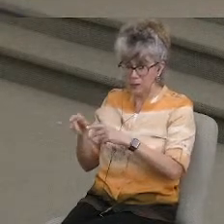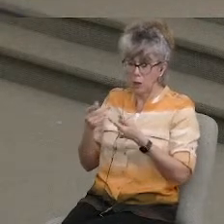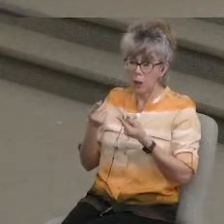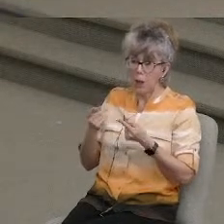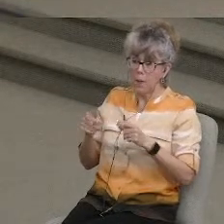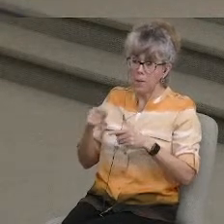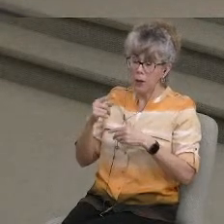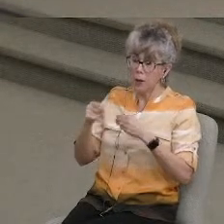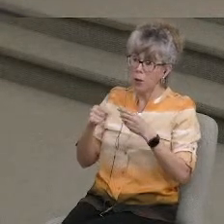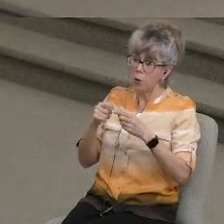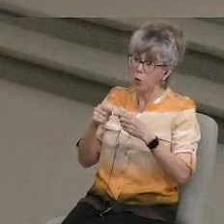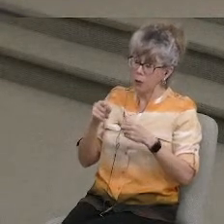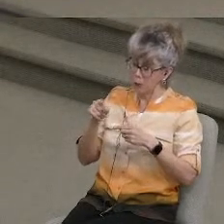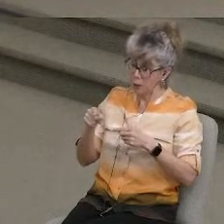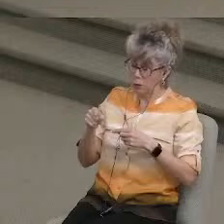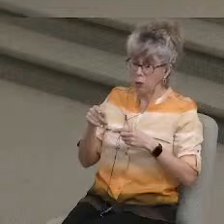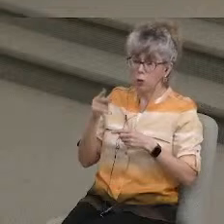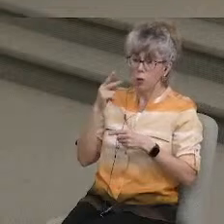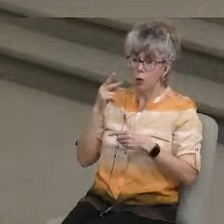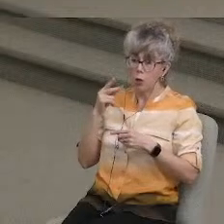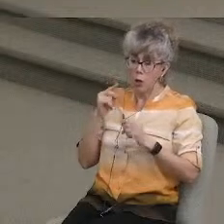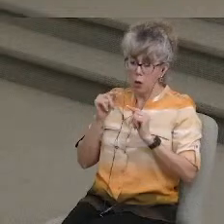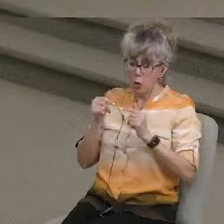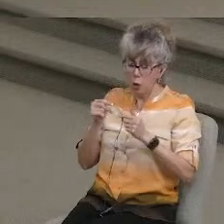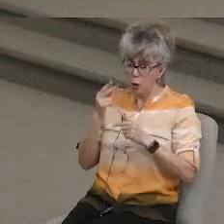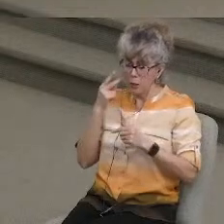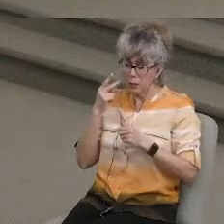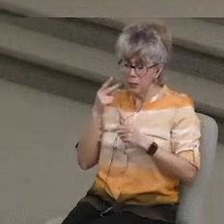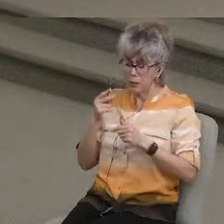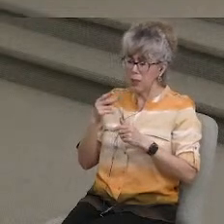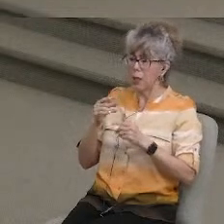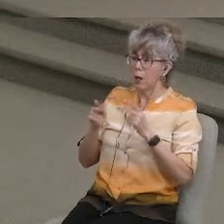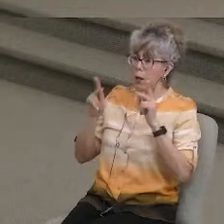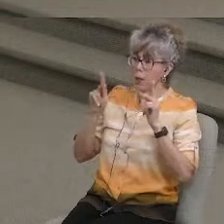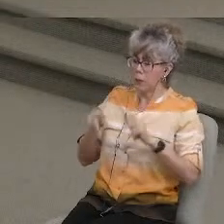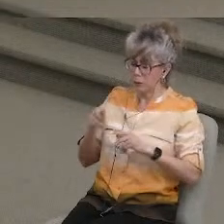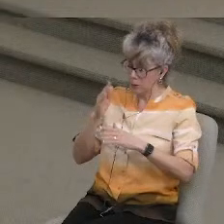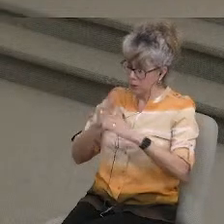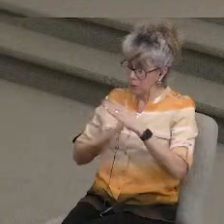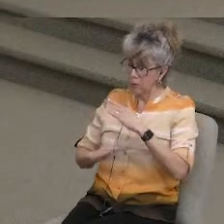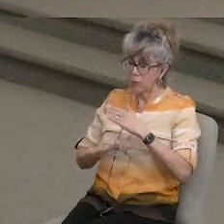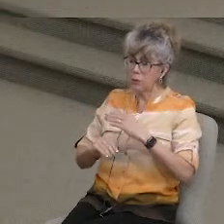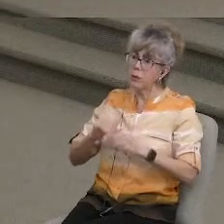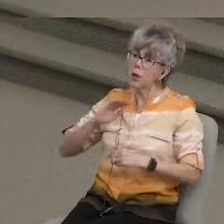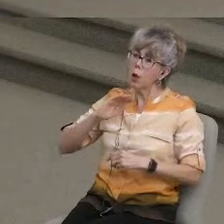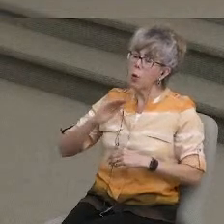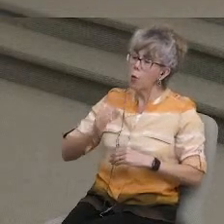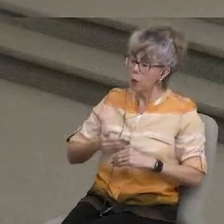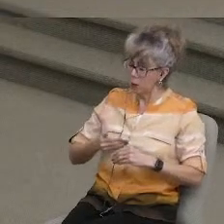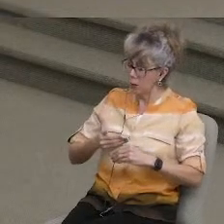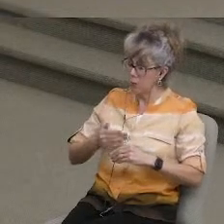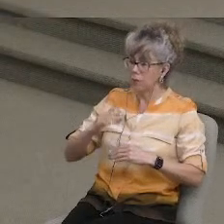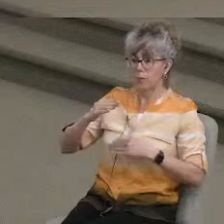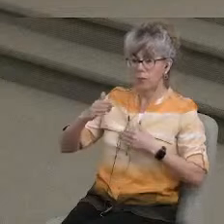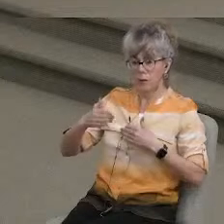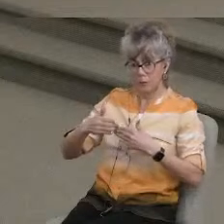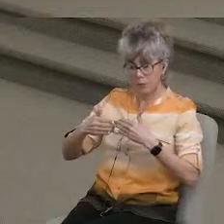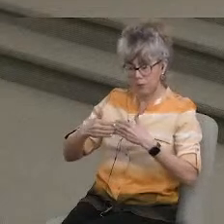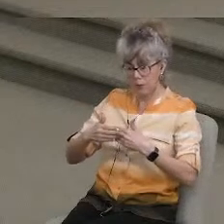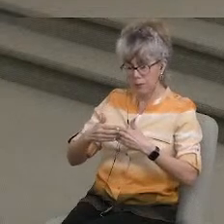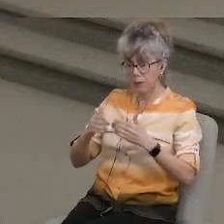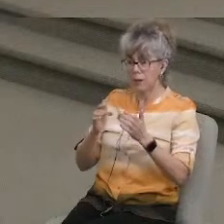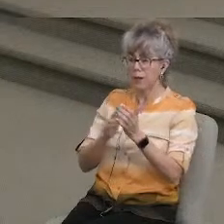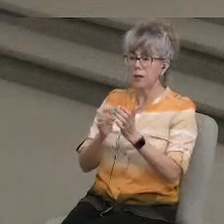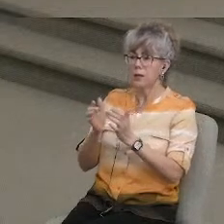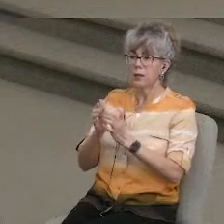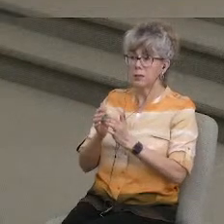across a person who is humble, it just says, welcome. They're approachable. And Jesus